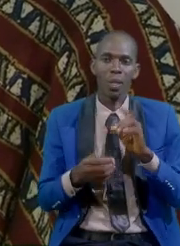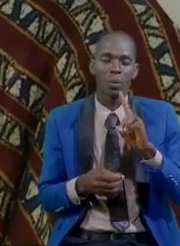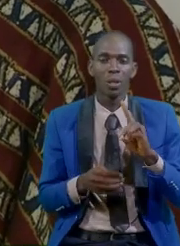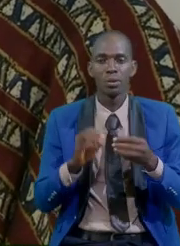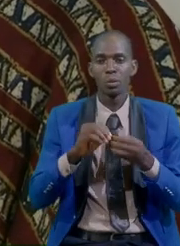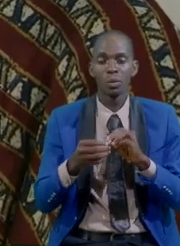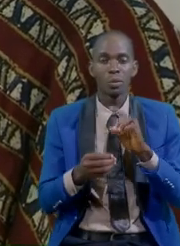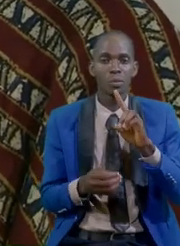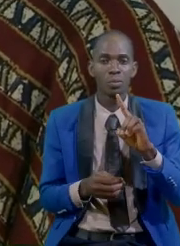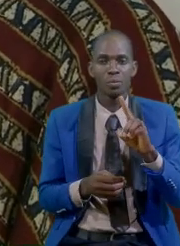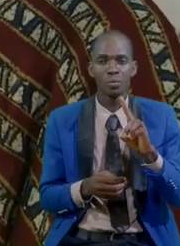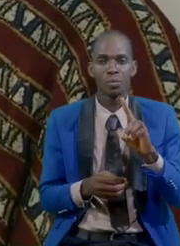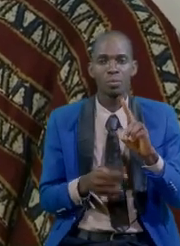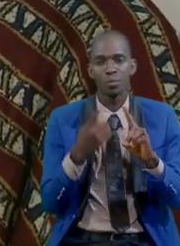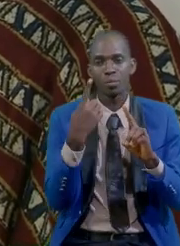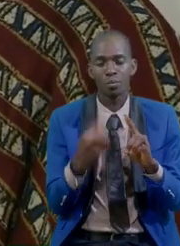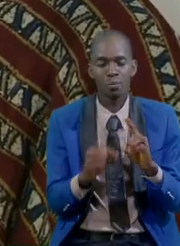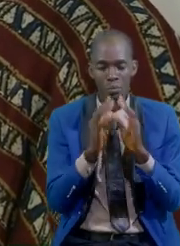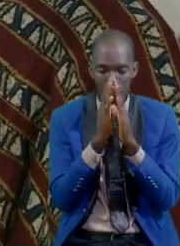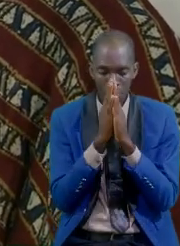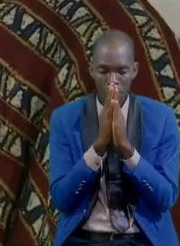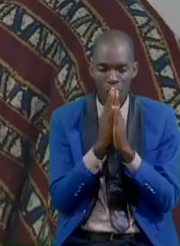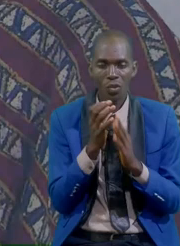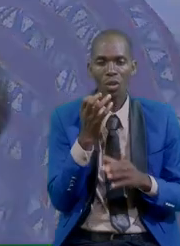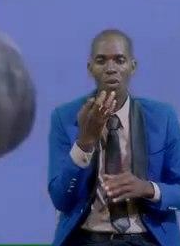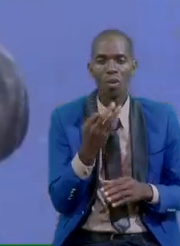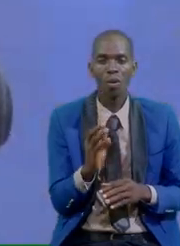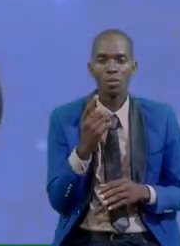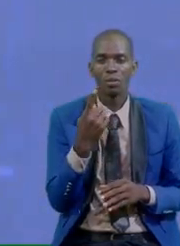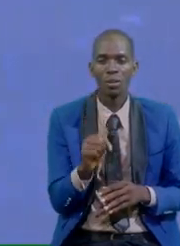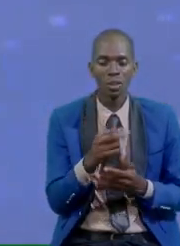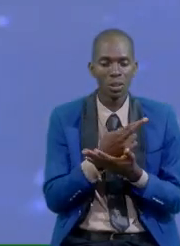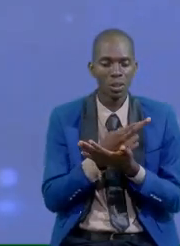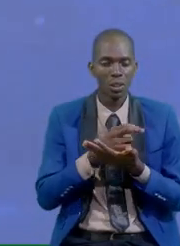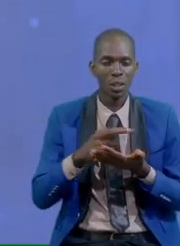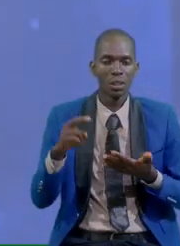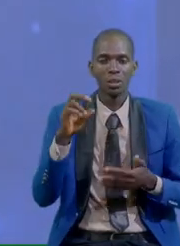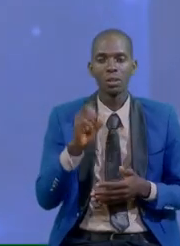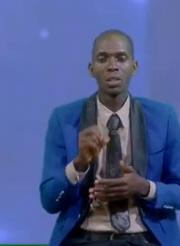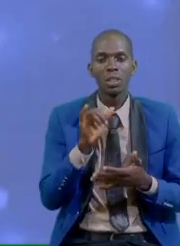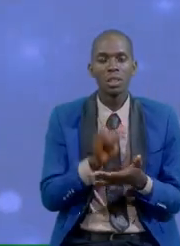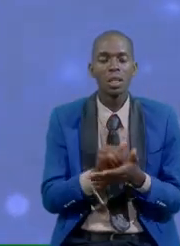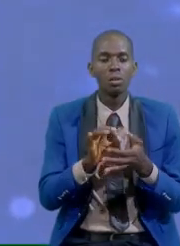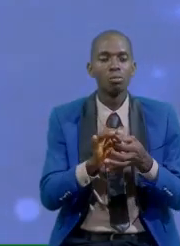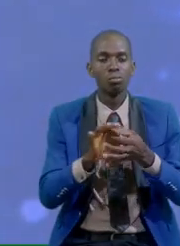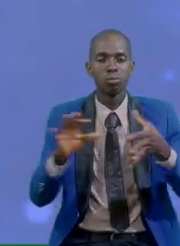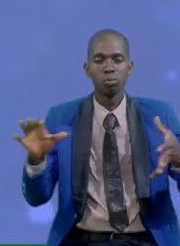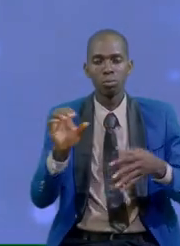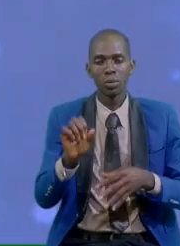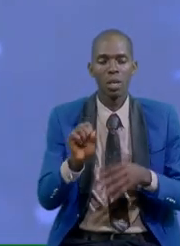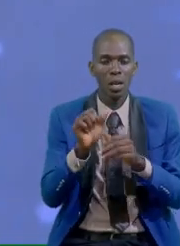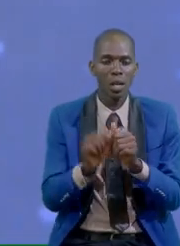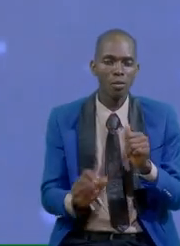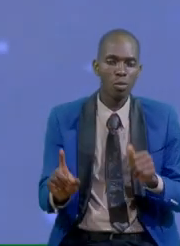one. Number one is the prayer of the righteous that looses